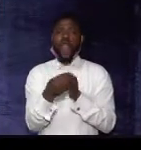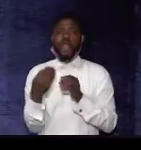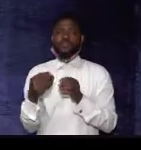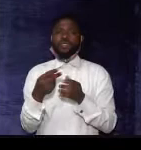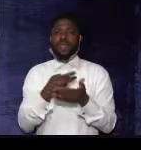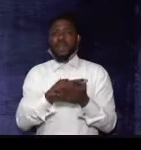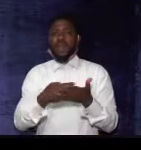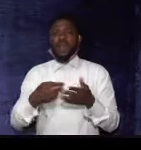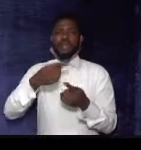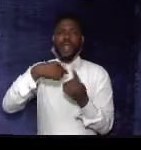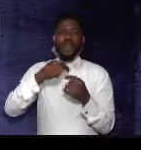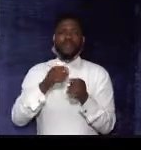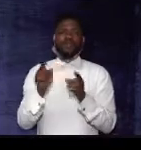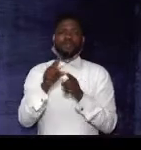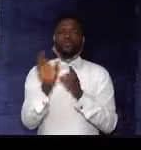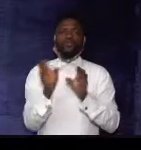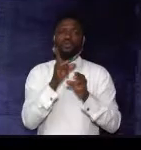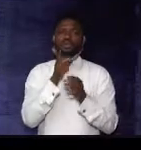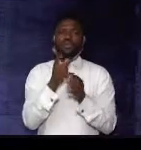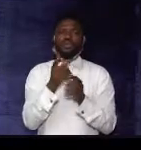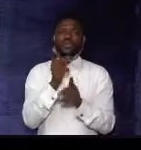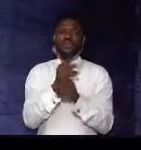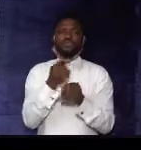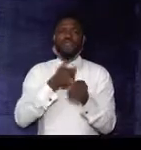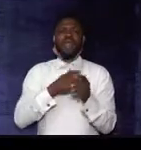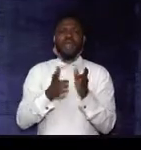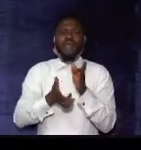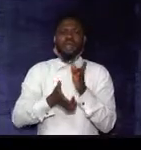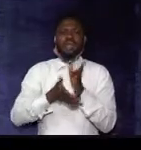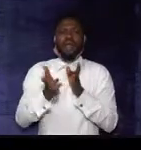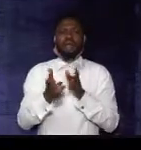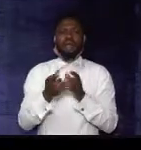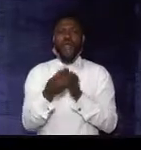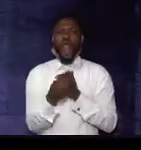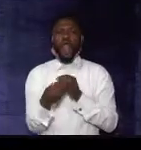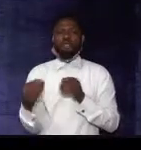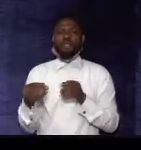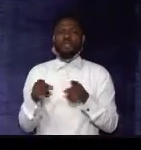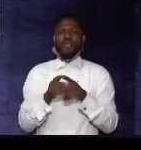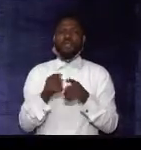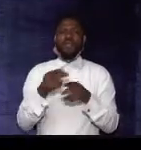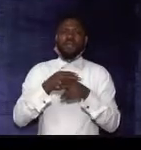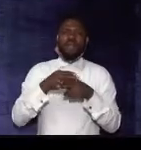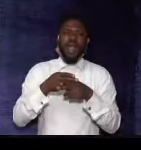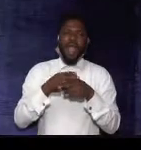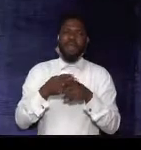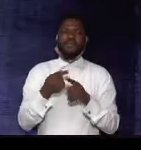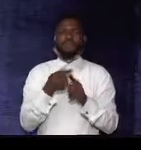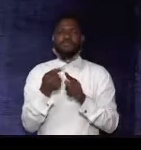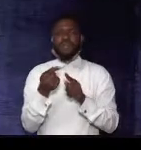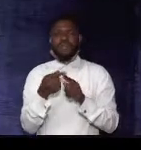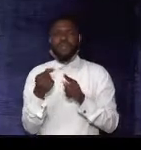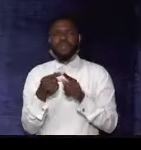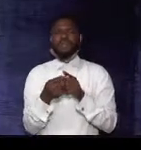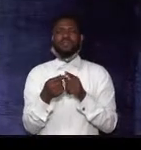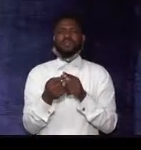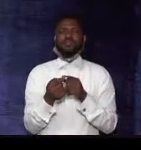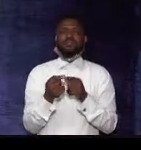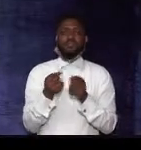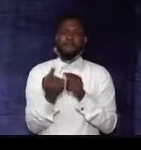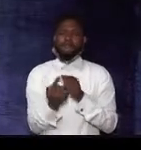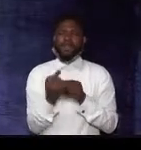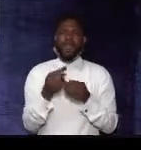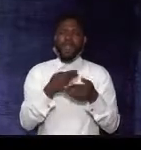objects lying around carelessly. You do not keep any sharp object like knife, blade, pin lying